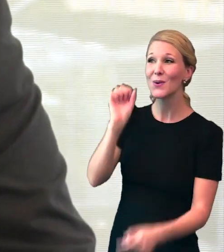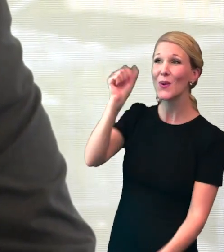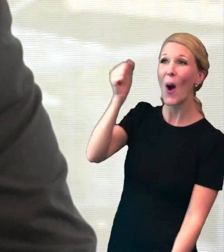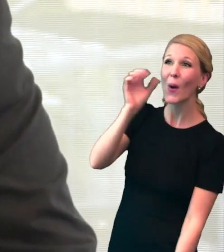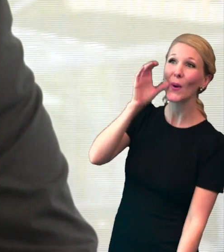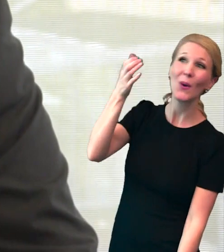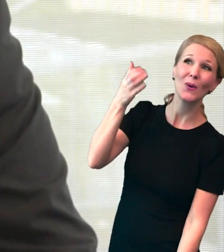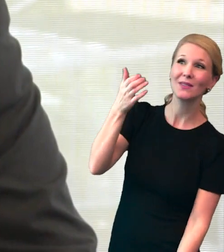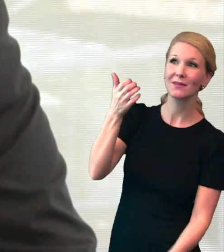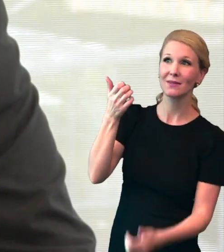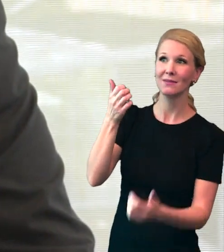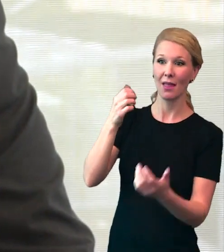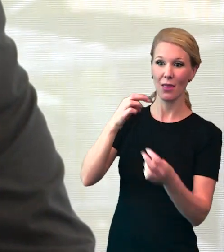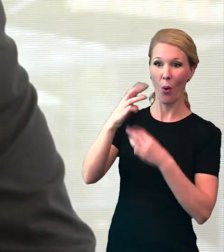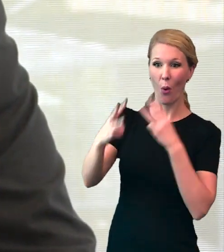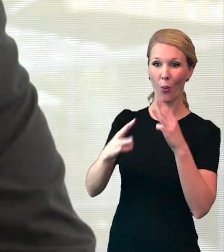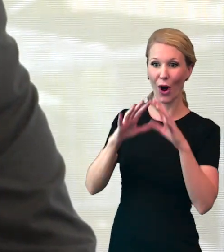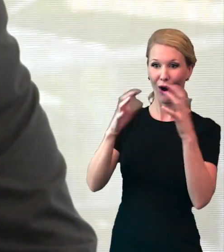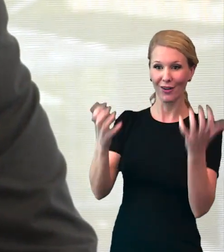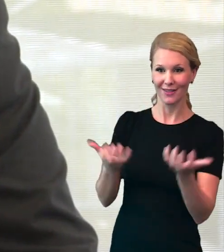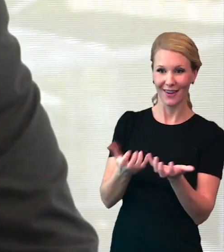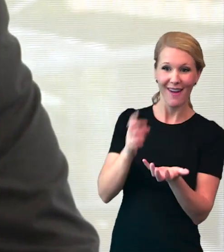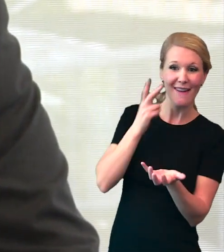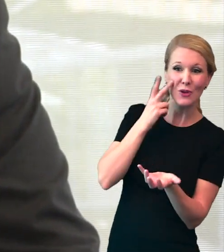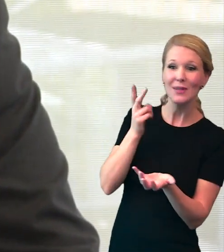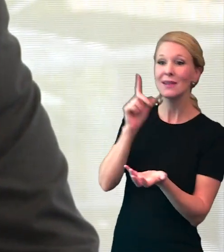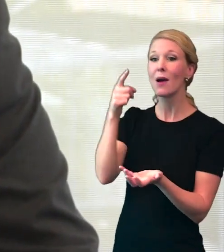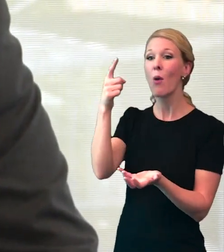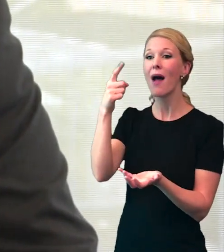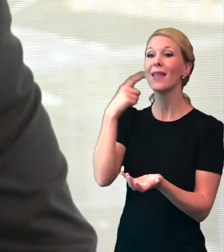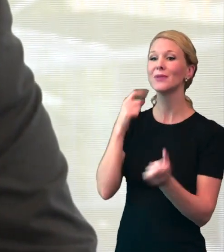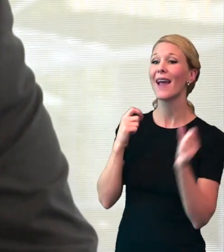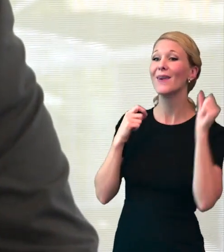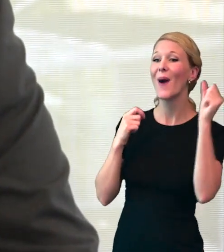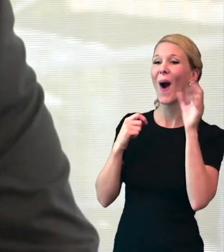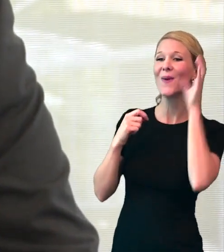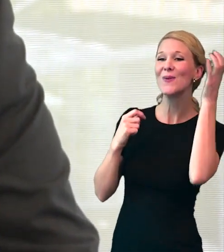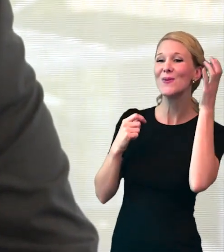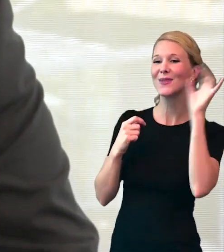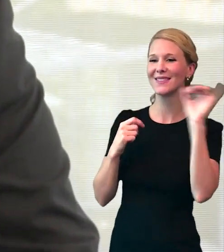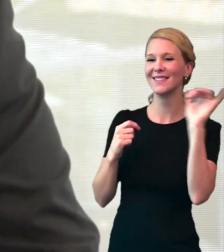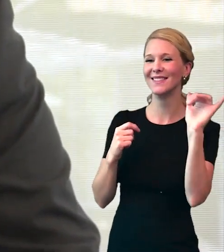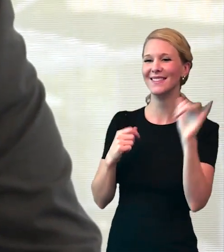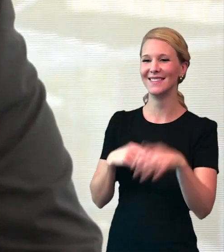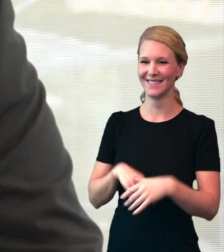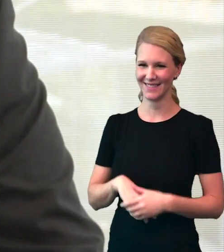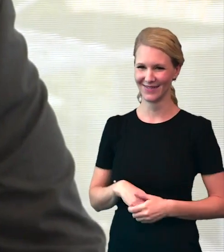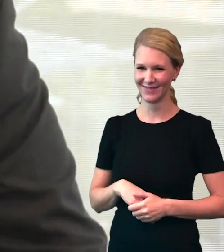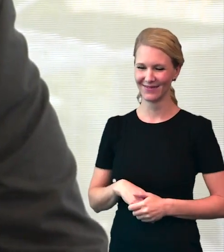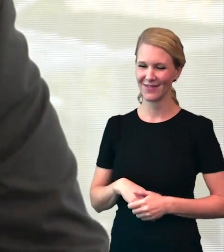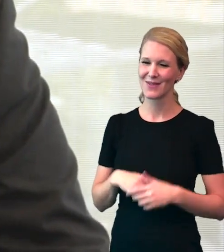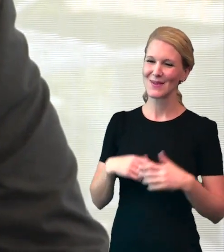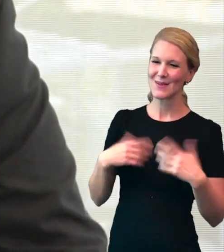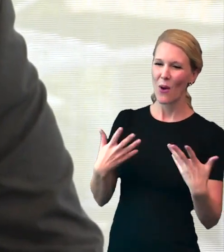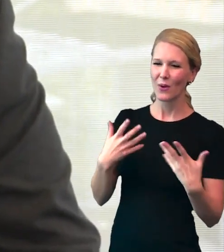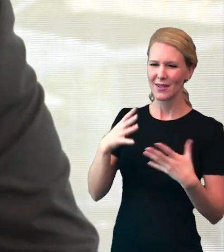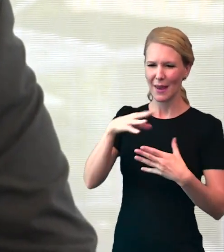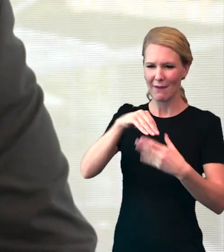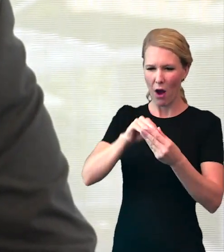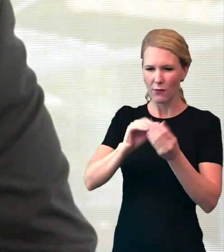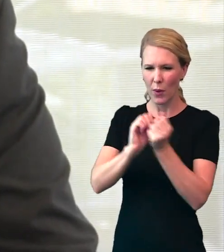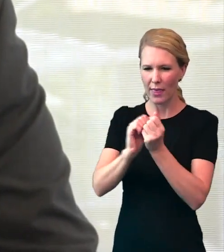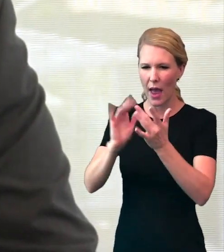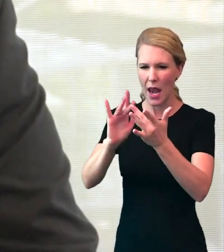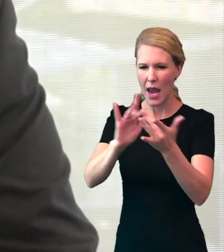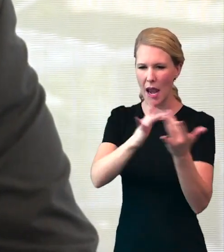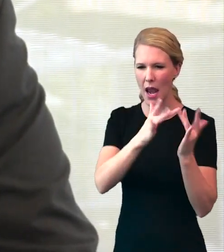anywhere in the world, and resting assured that if another Coug hears you, they'll shout it back. It means being part of a network that